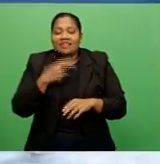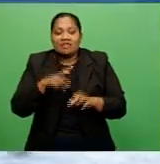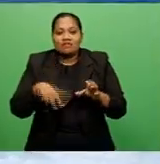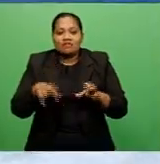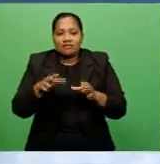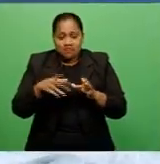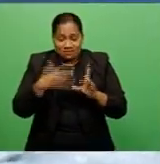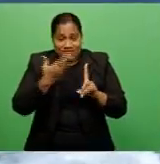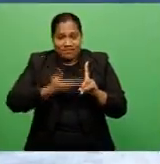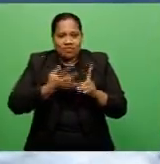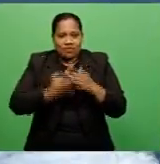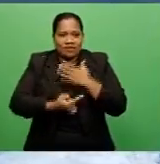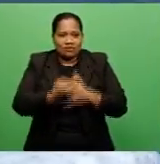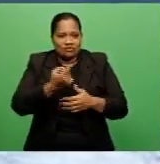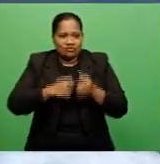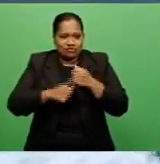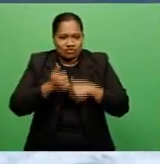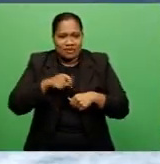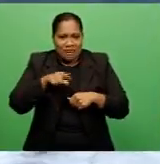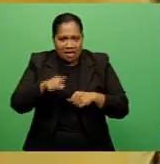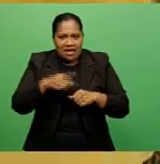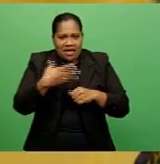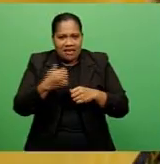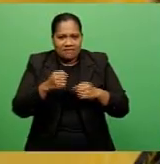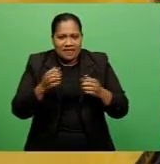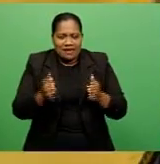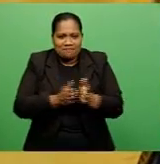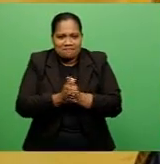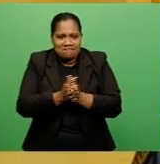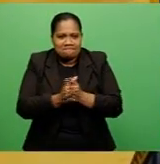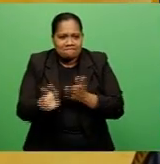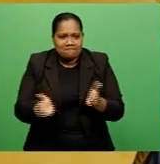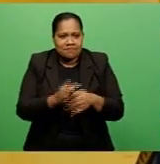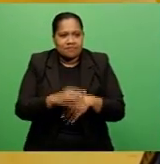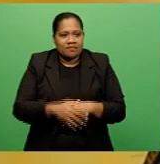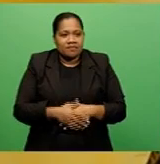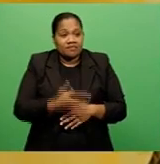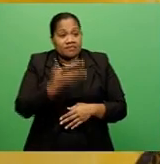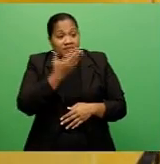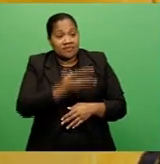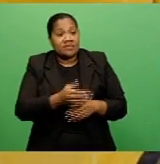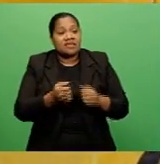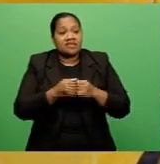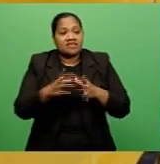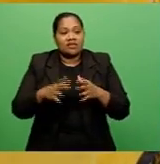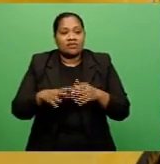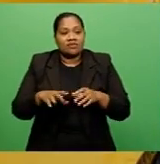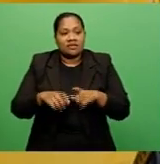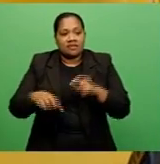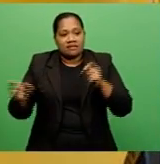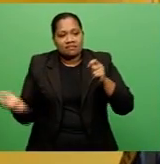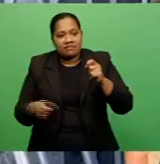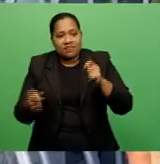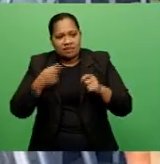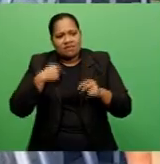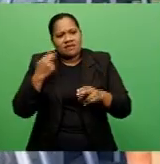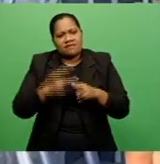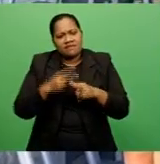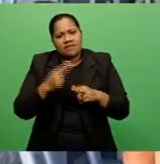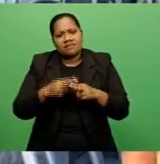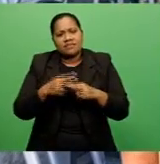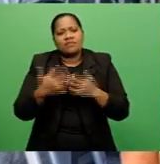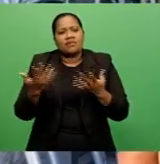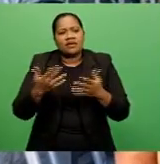struggle that keeps him motivated. This guy here, he started with a cane knife in my hand. I was farming in the island of